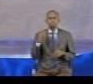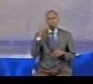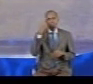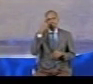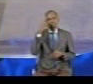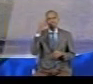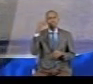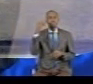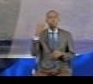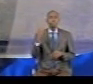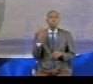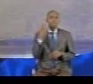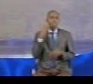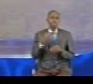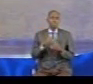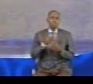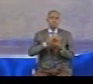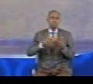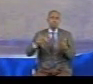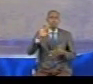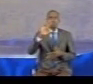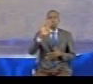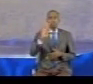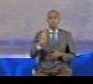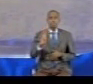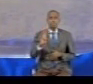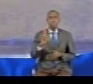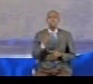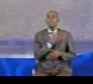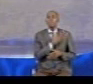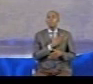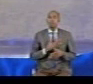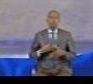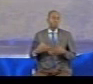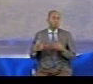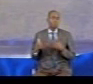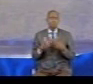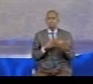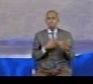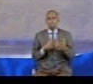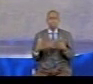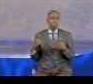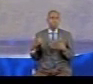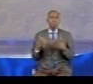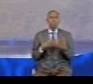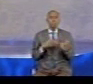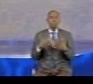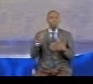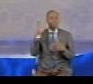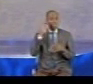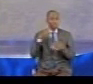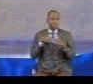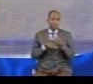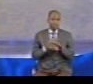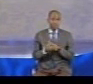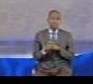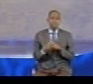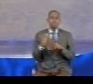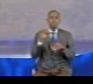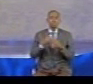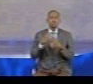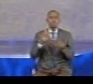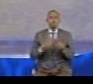Verse 56, and whithersoever he entered, into